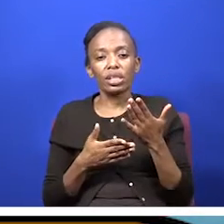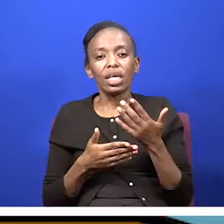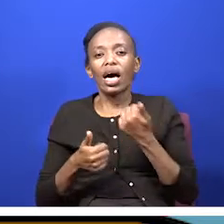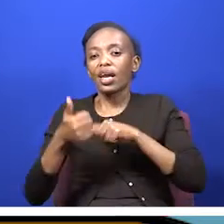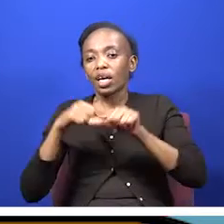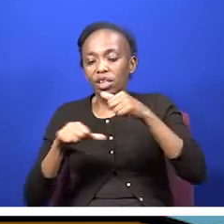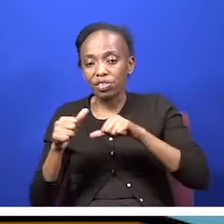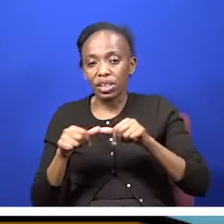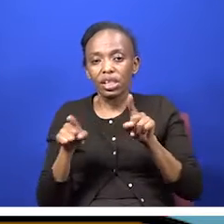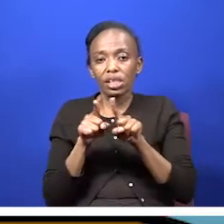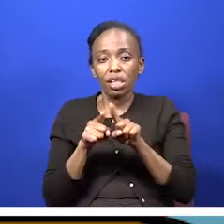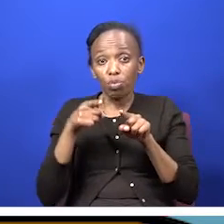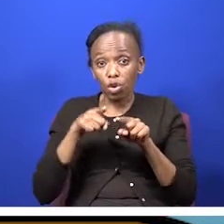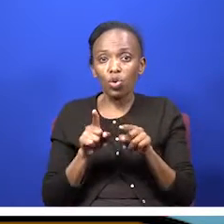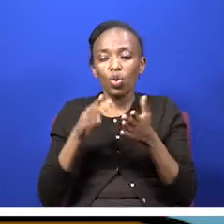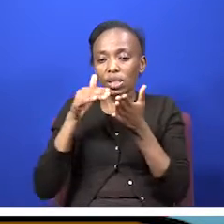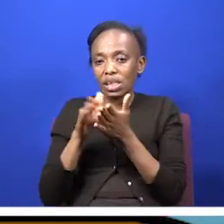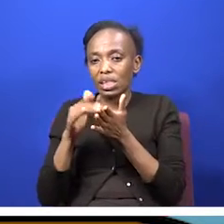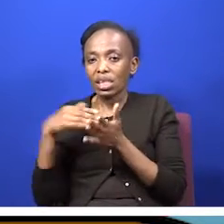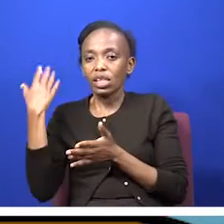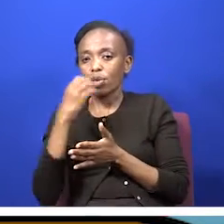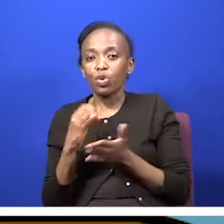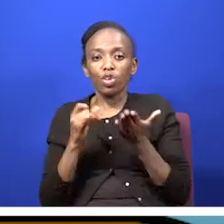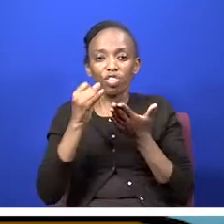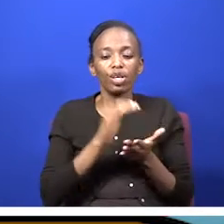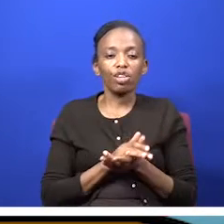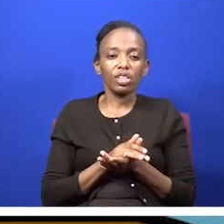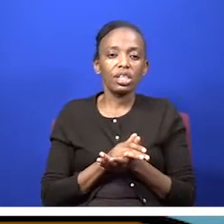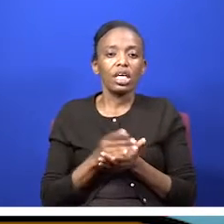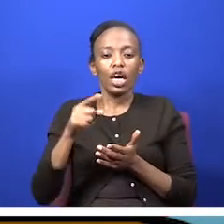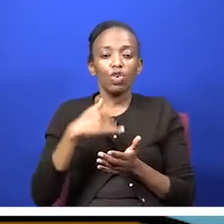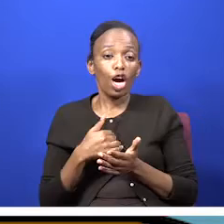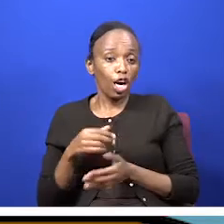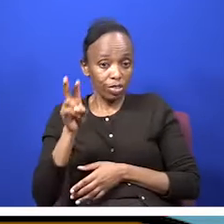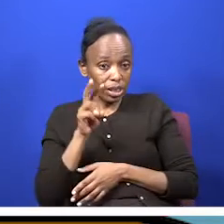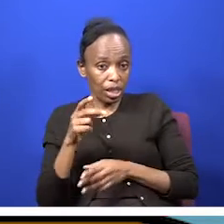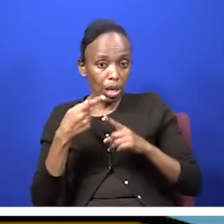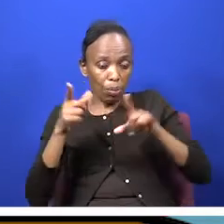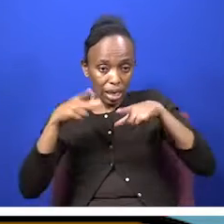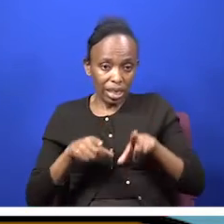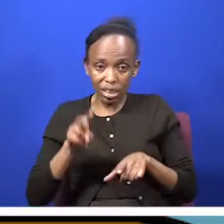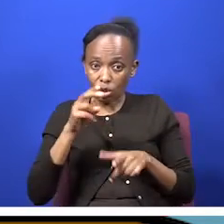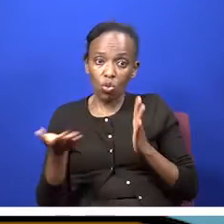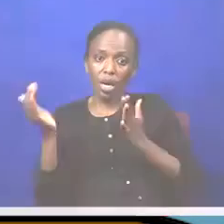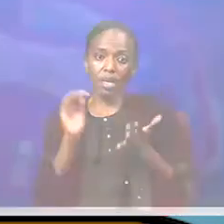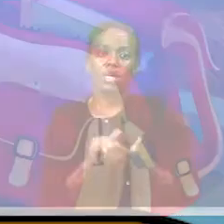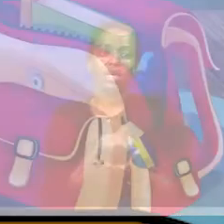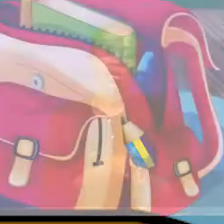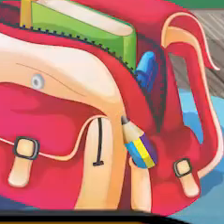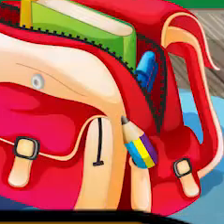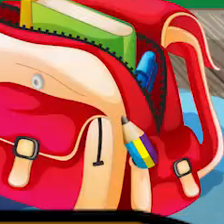an activity, and you people sent your beautiful craft work. And we have seen it, but let's look at it